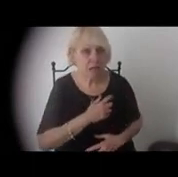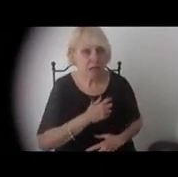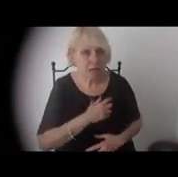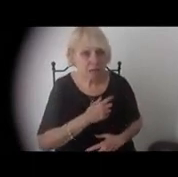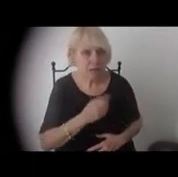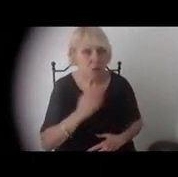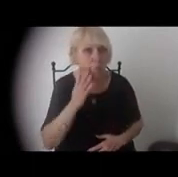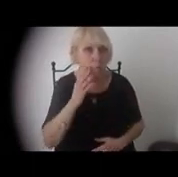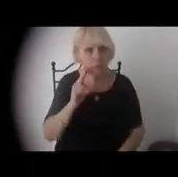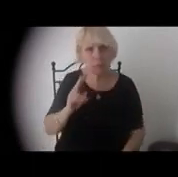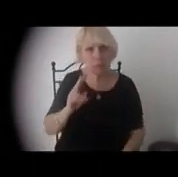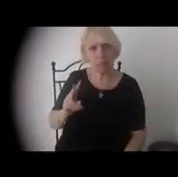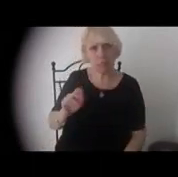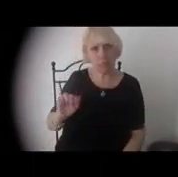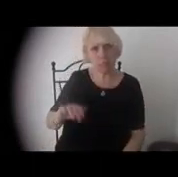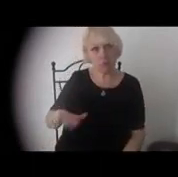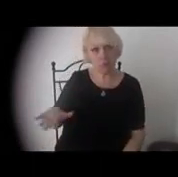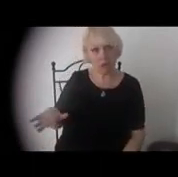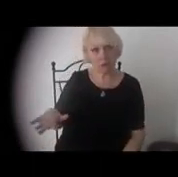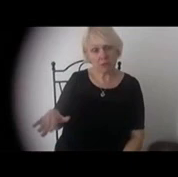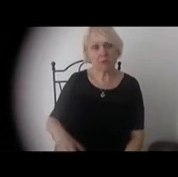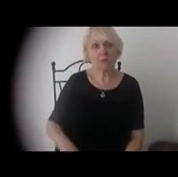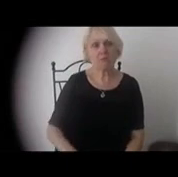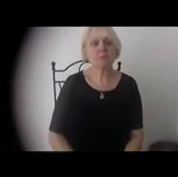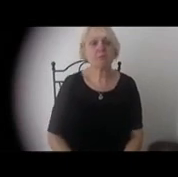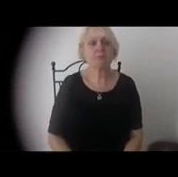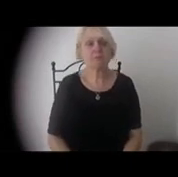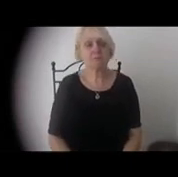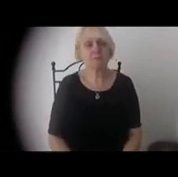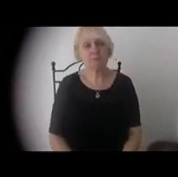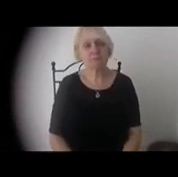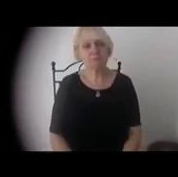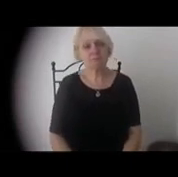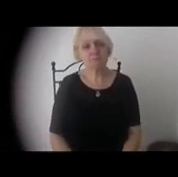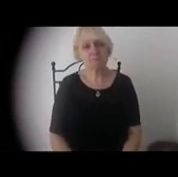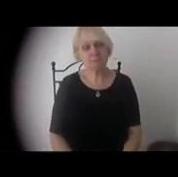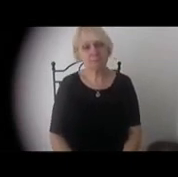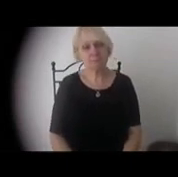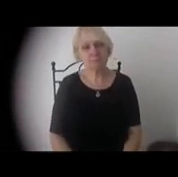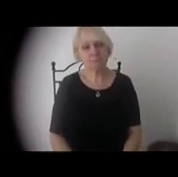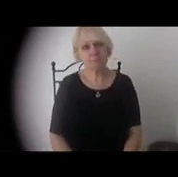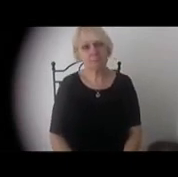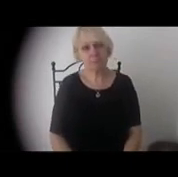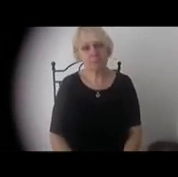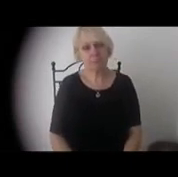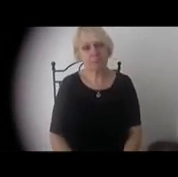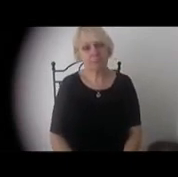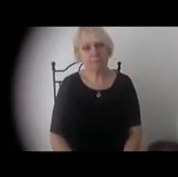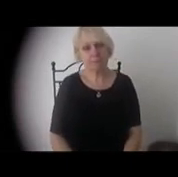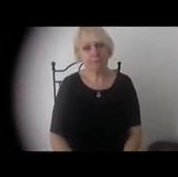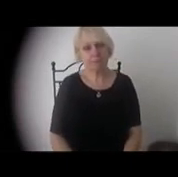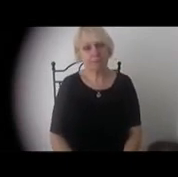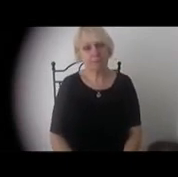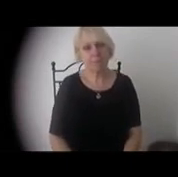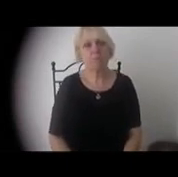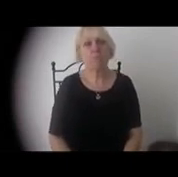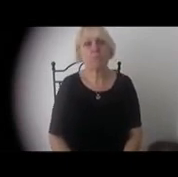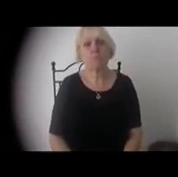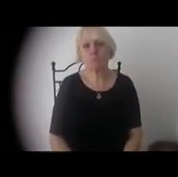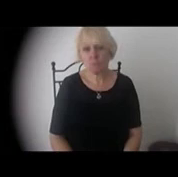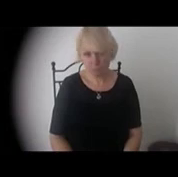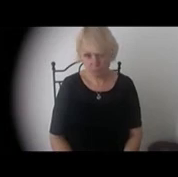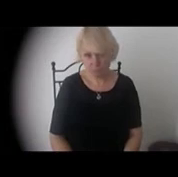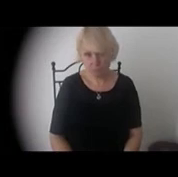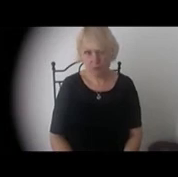child, and I suppose similarly to some of the things we discussed in the previous question. So to be able to sort